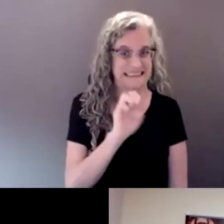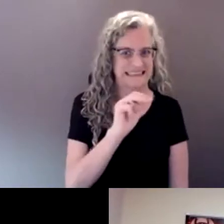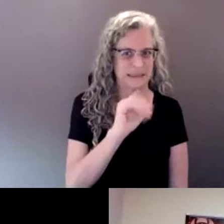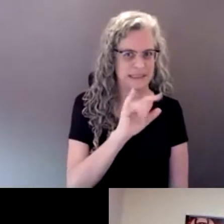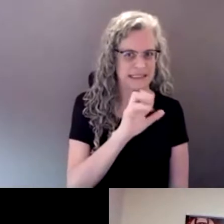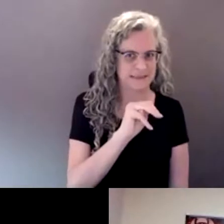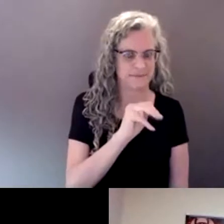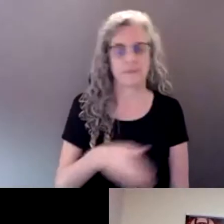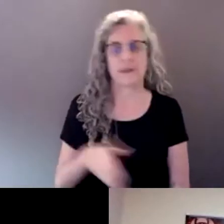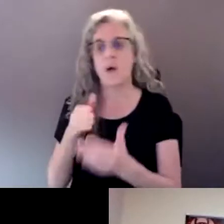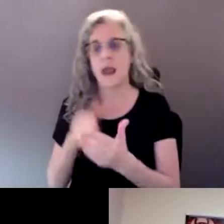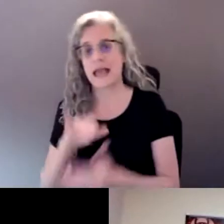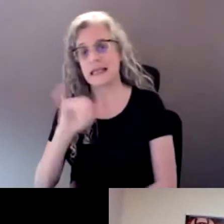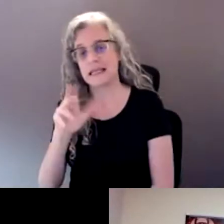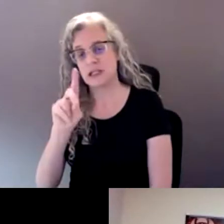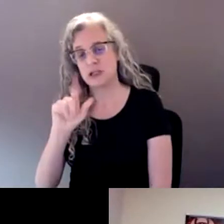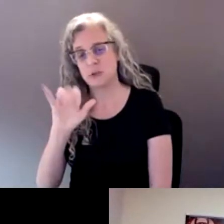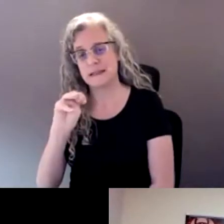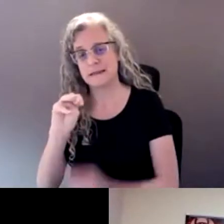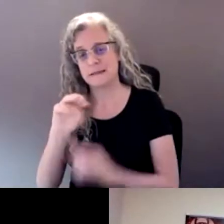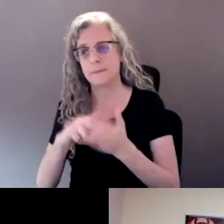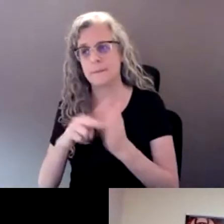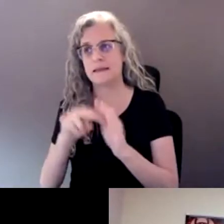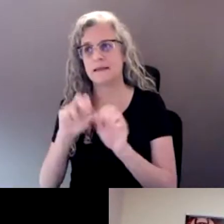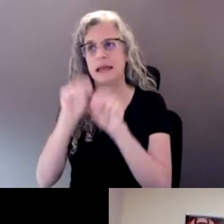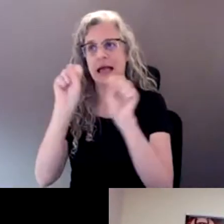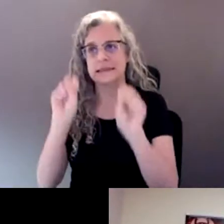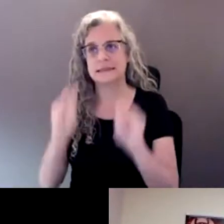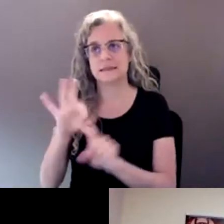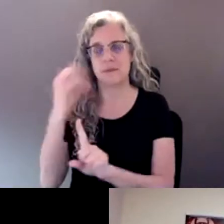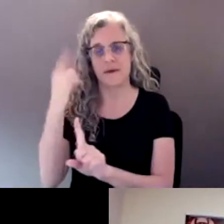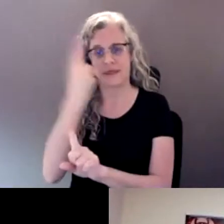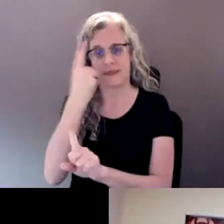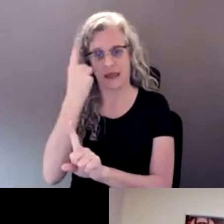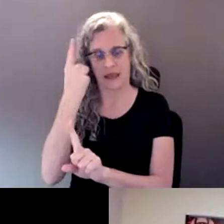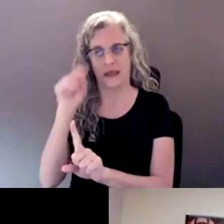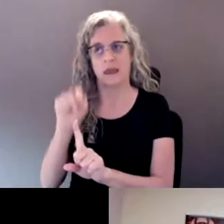Anti-Judaism, I've tried to describe as a system of thought that is